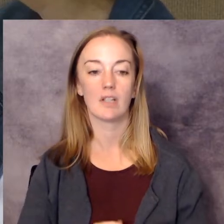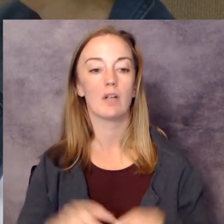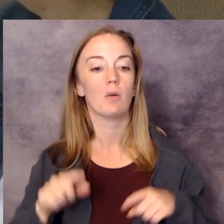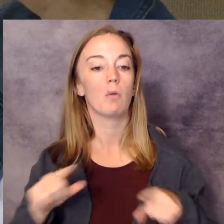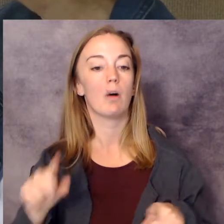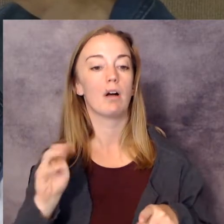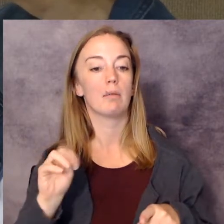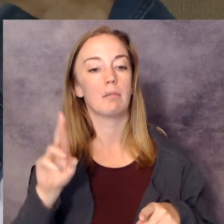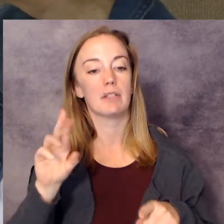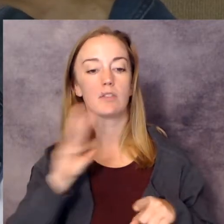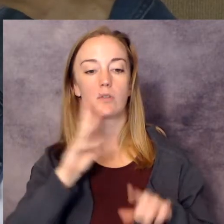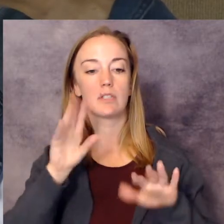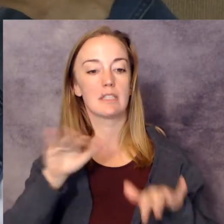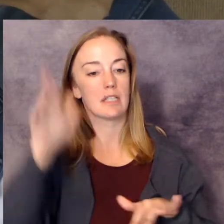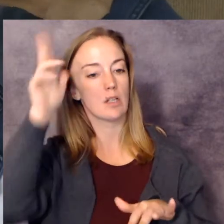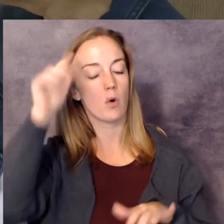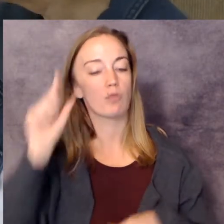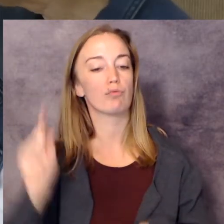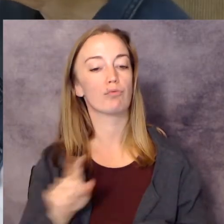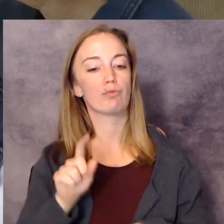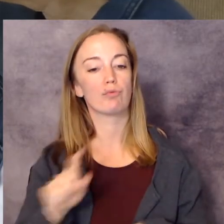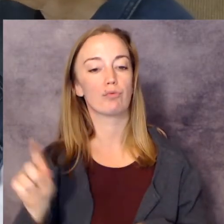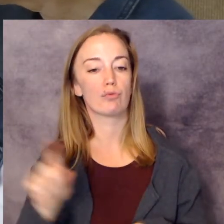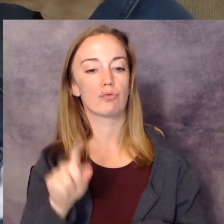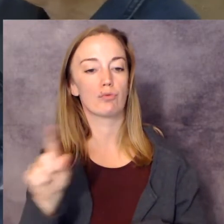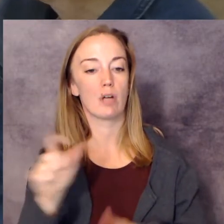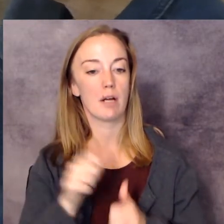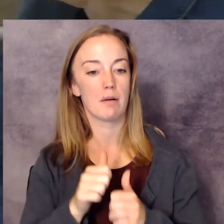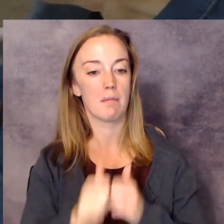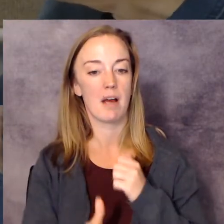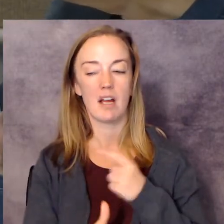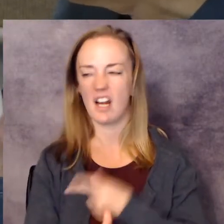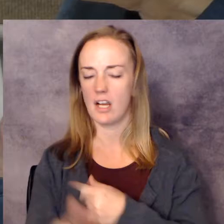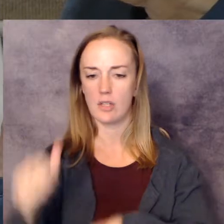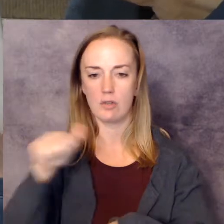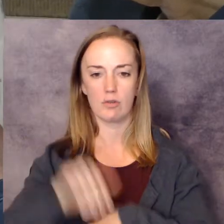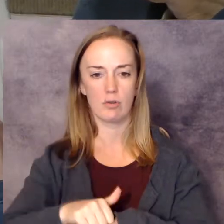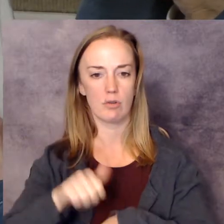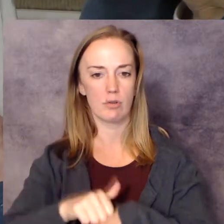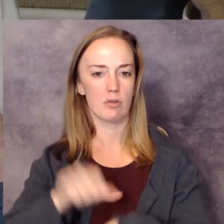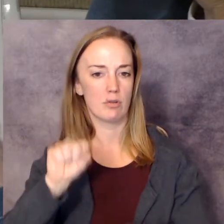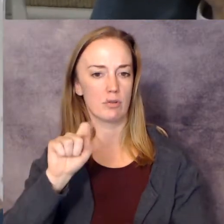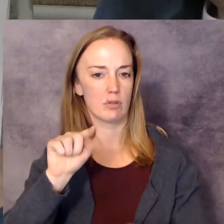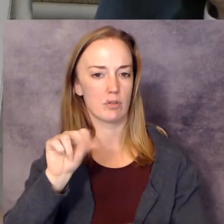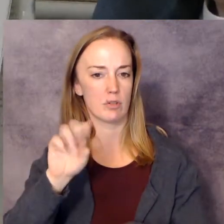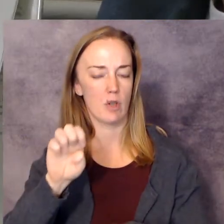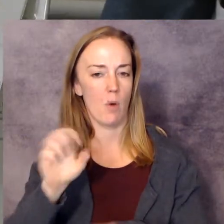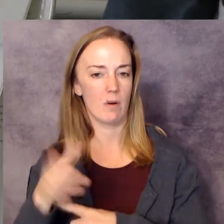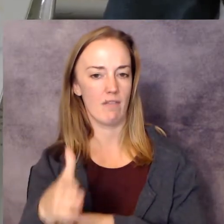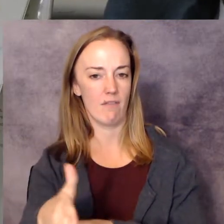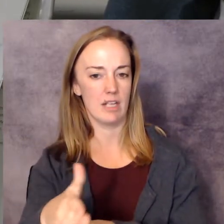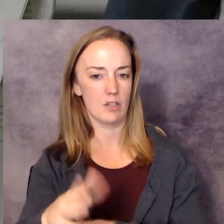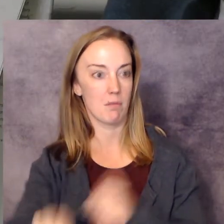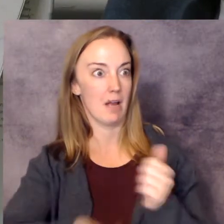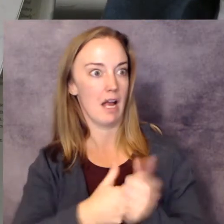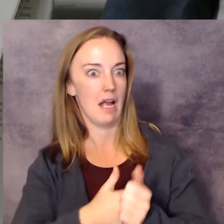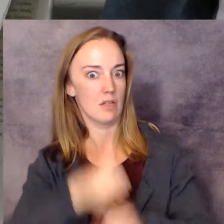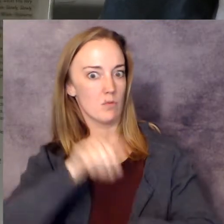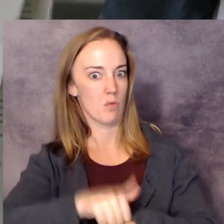As Mr. Seahorse drifted gently through the sea, he passed right by a stonefish hidden behind a